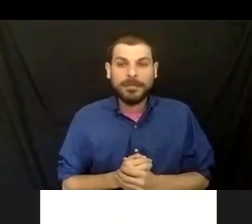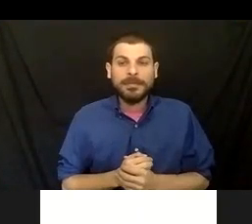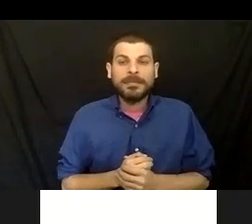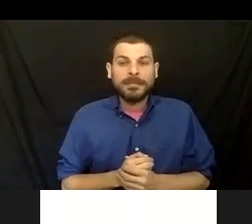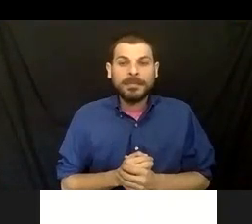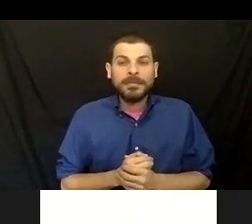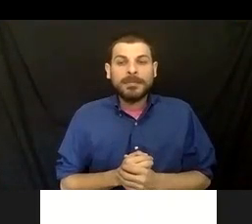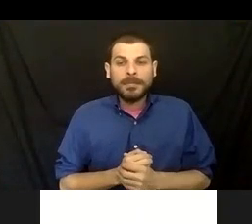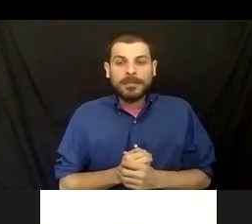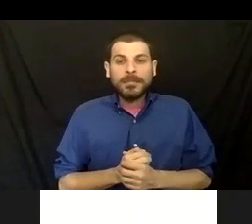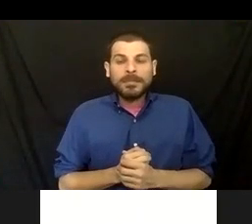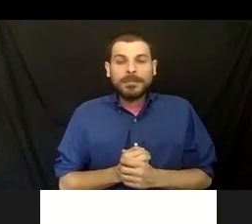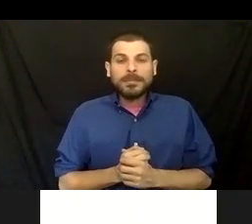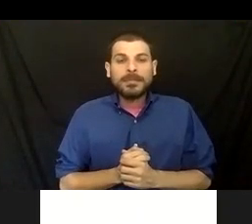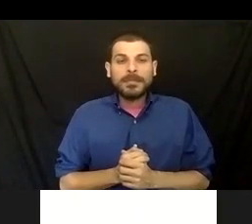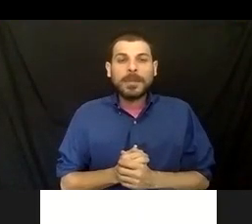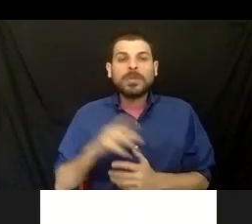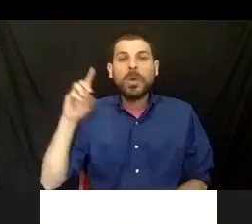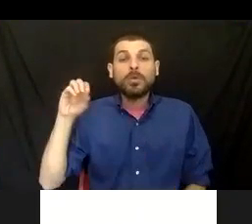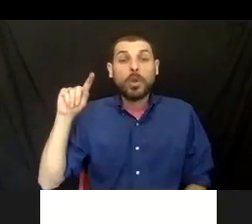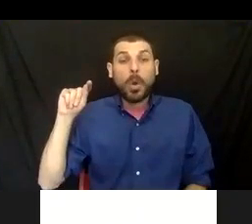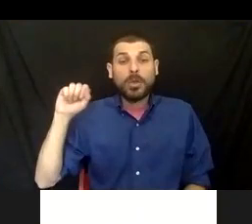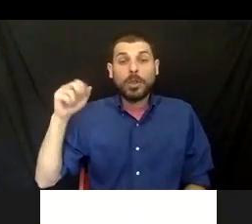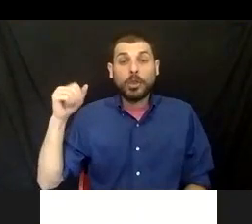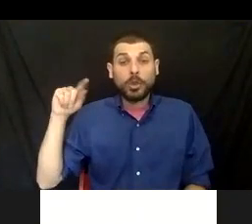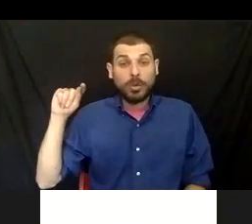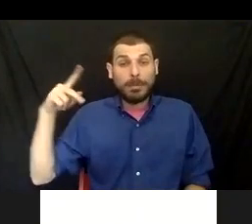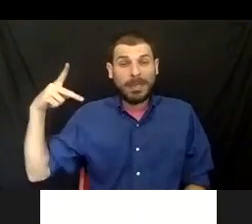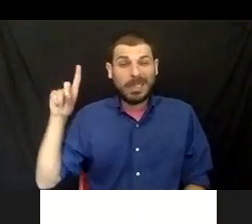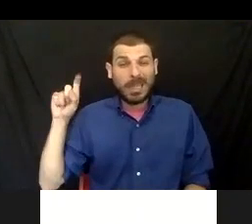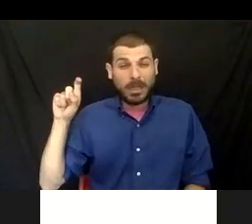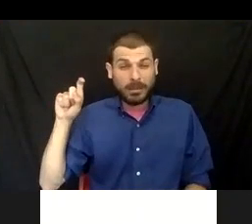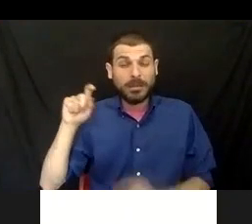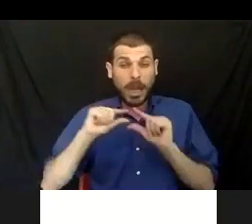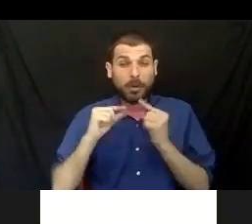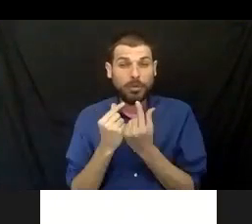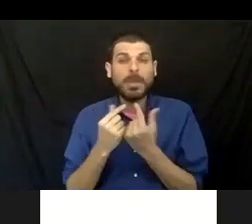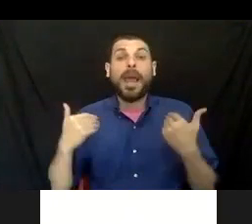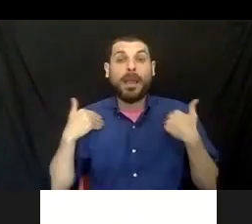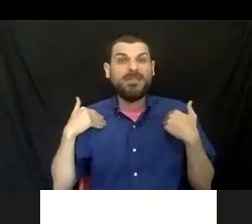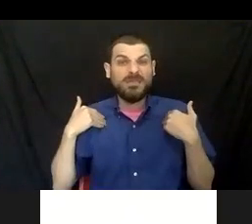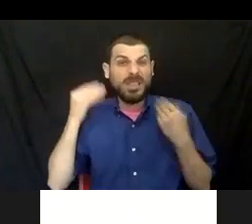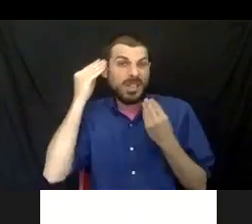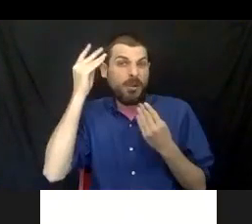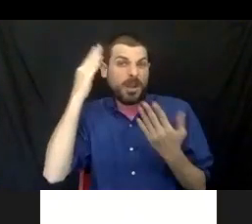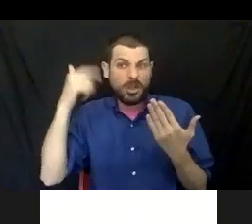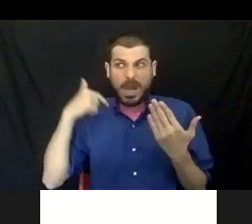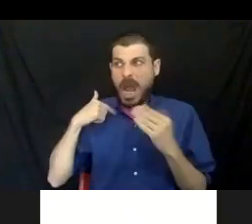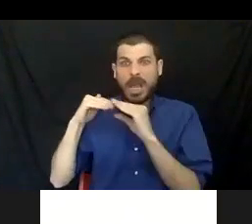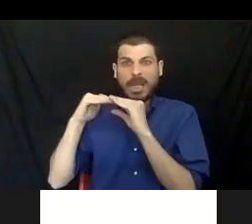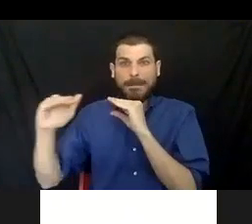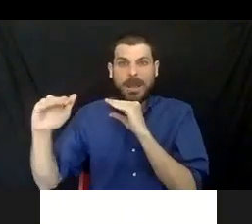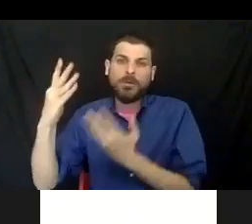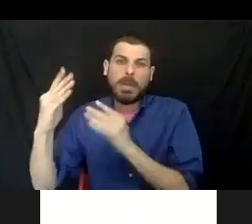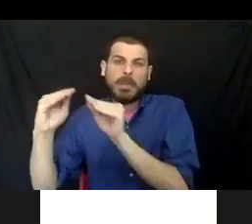application in to Don't Shoot PDX. They should have it. If people want access to it, they can probably email it. You can also find